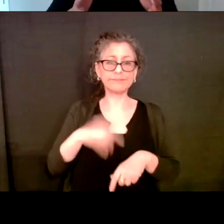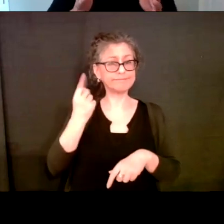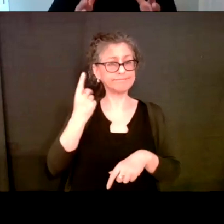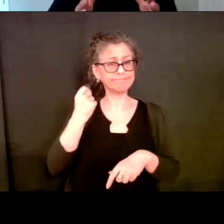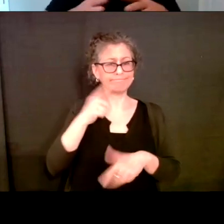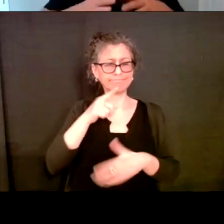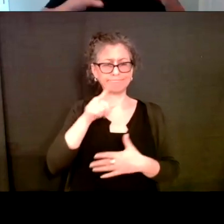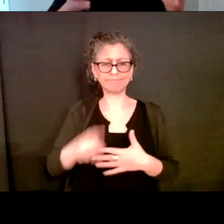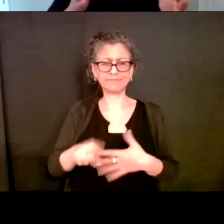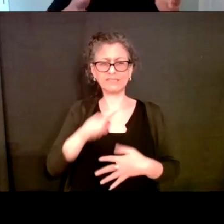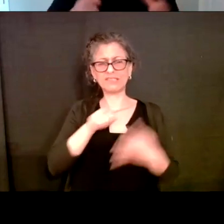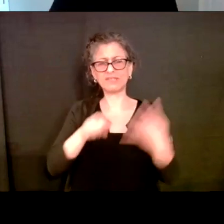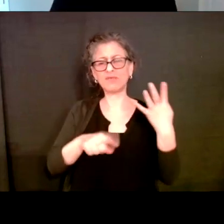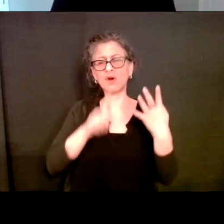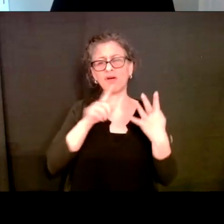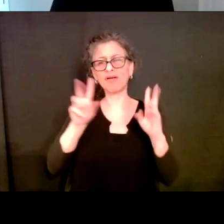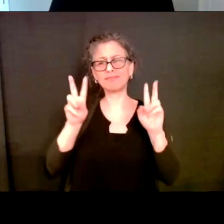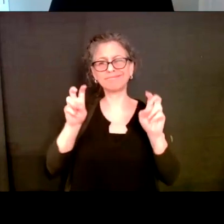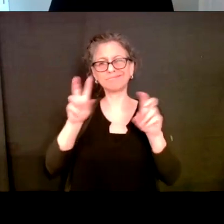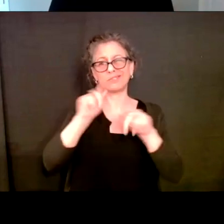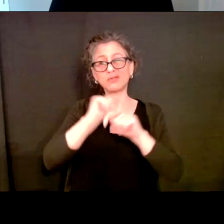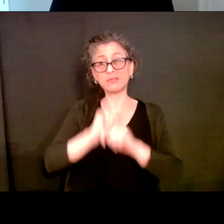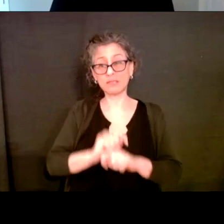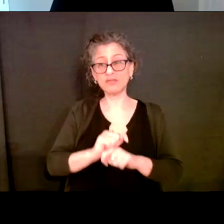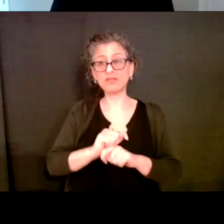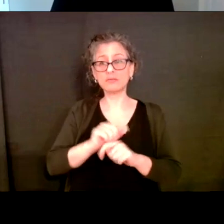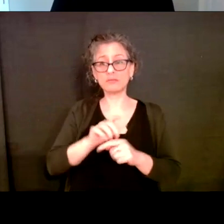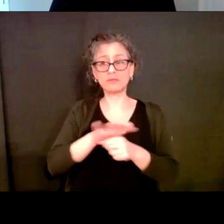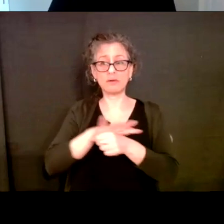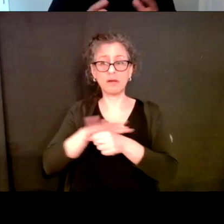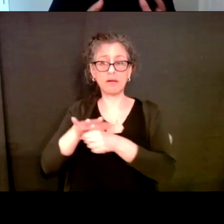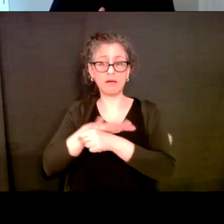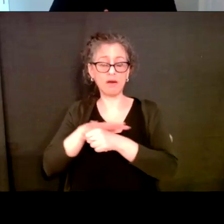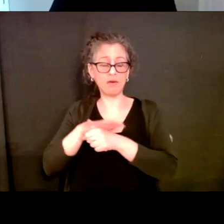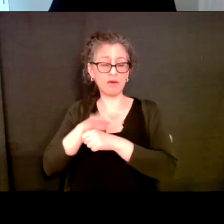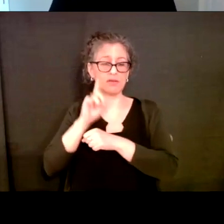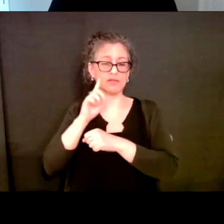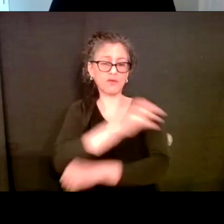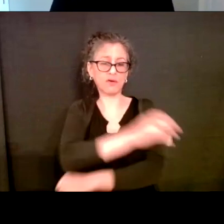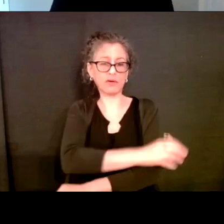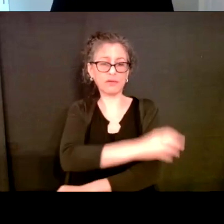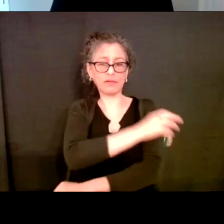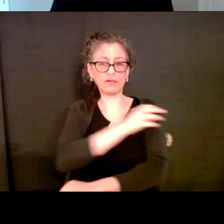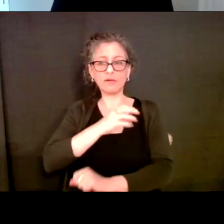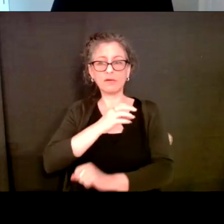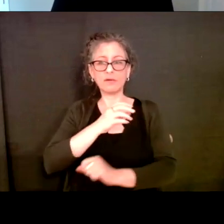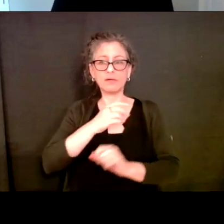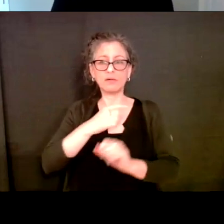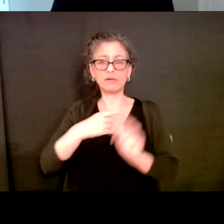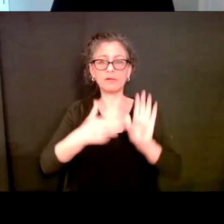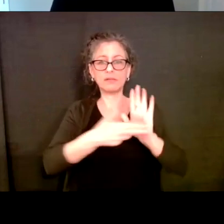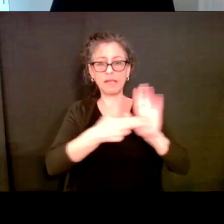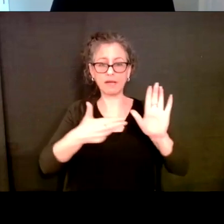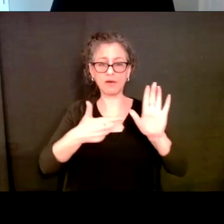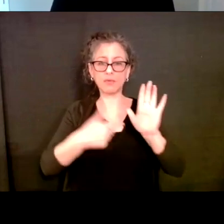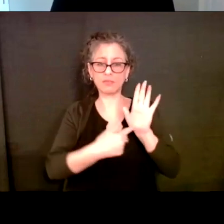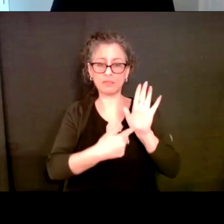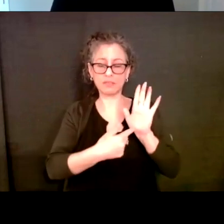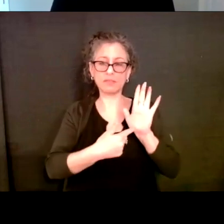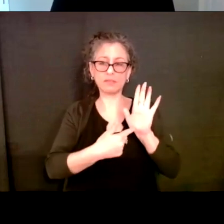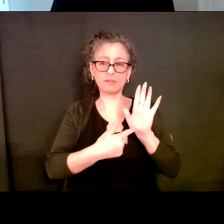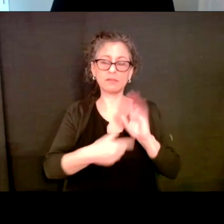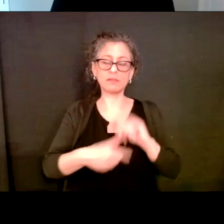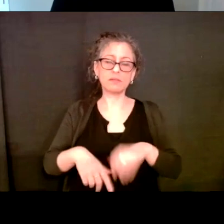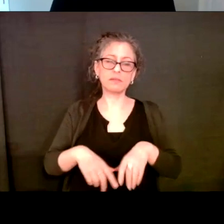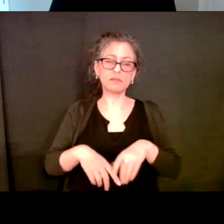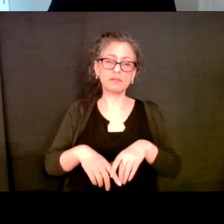really the 4 traditional domains of a clinical diagnosis for post-traumatic stress. But what we've